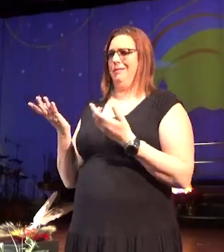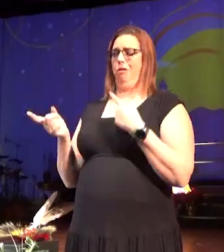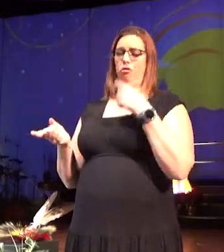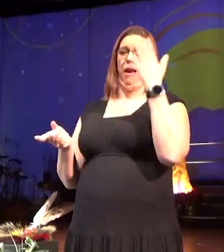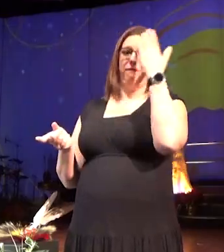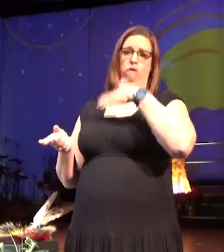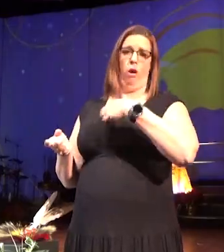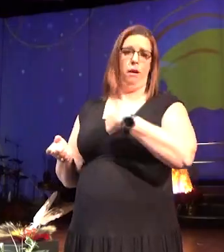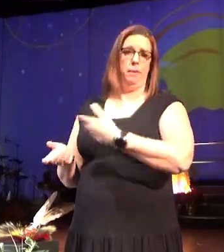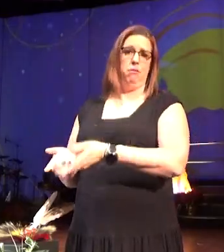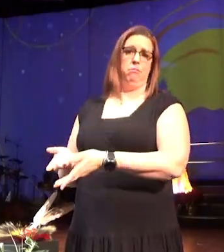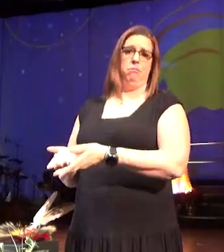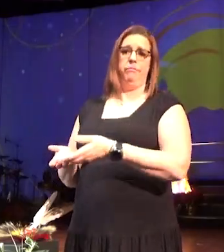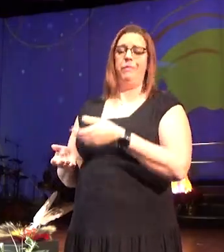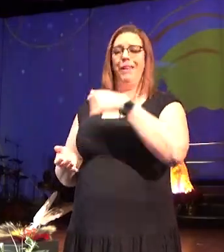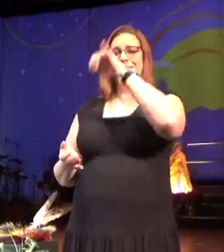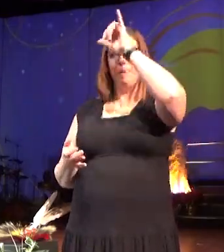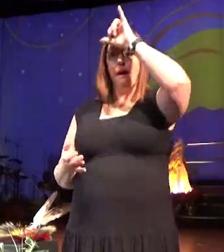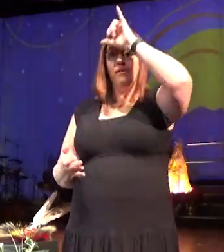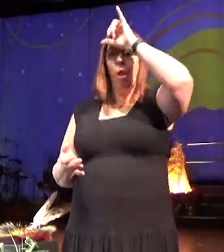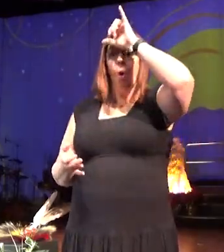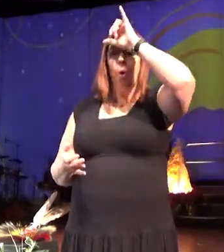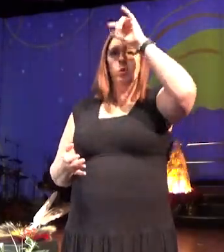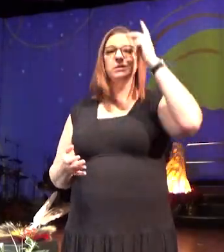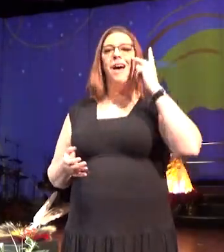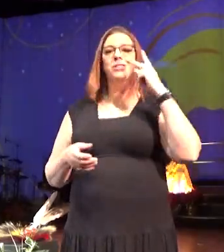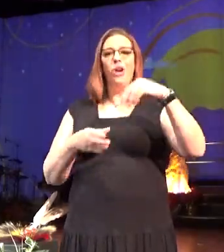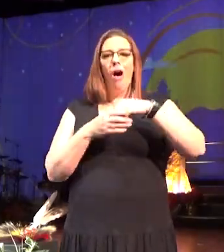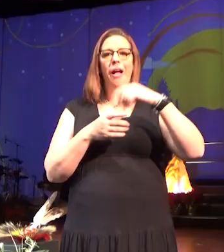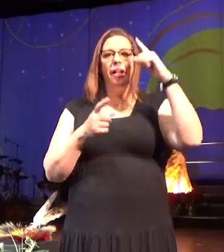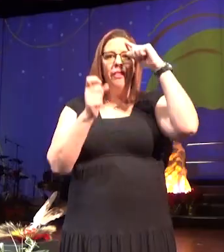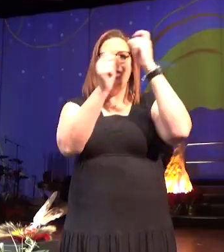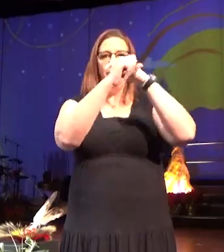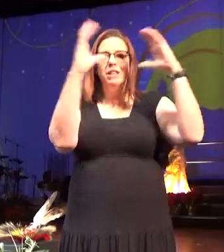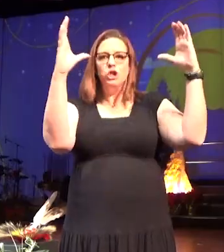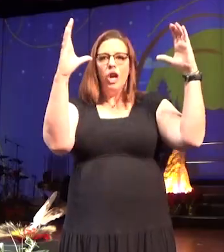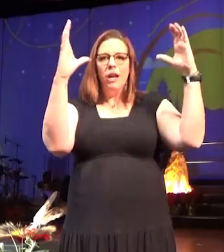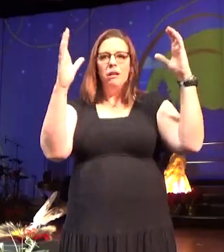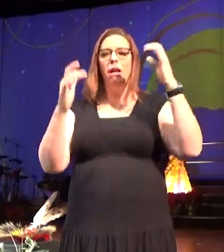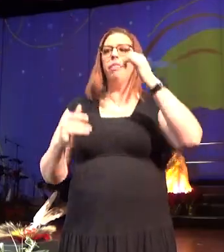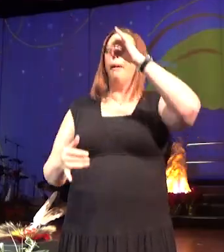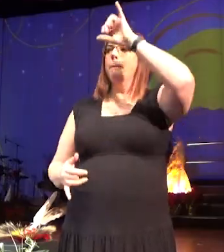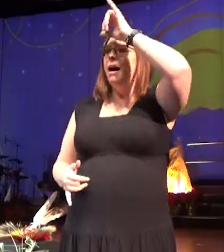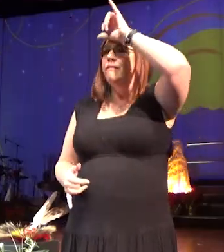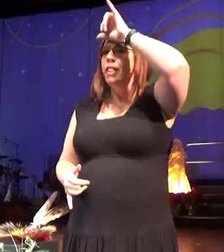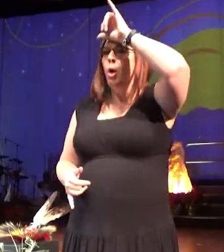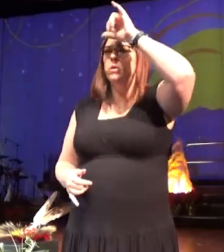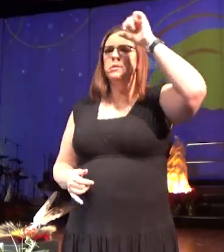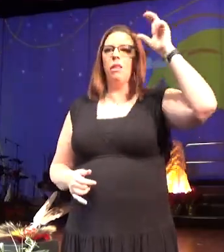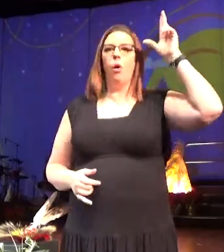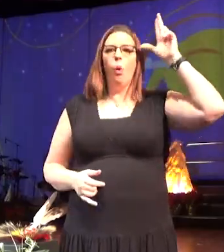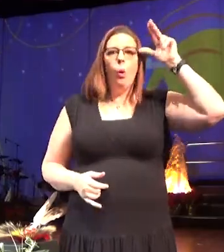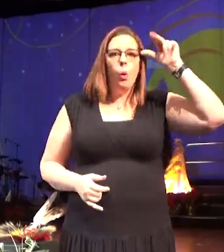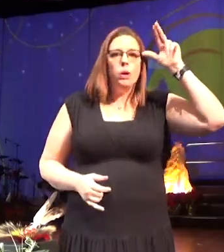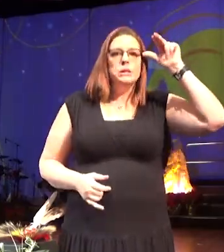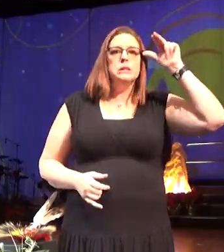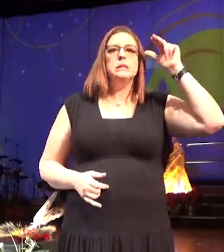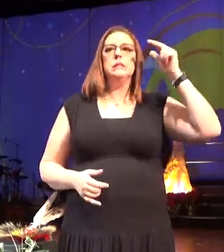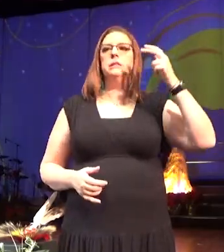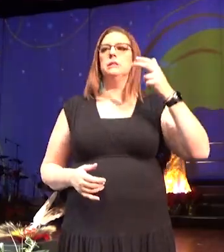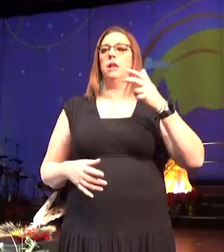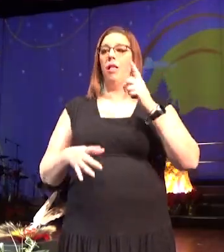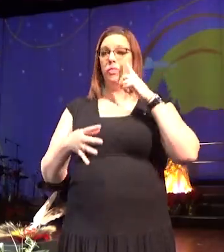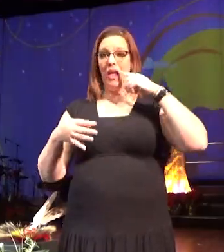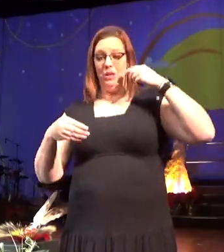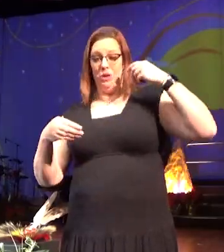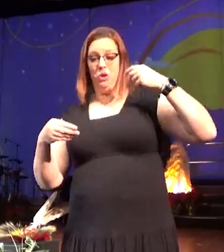of me. It was the buffaloes that I saw in the dreams that were our philosophers. It was the horses. It was the